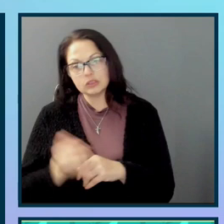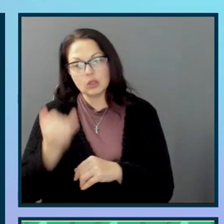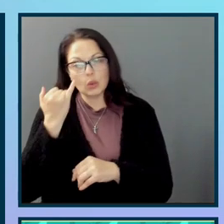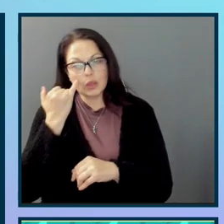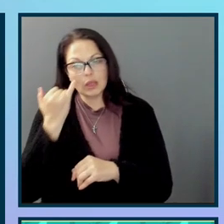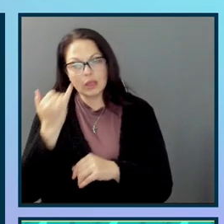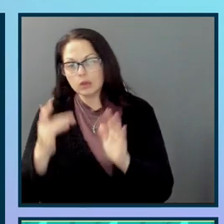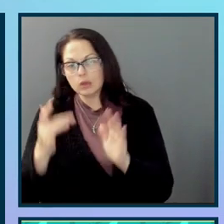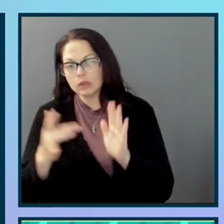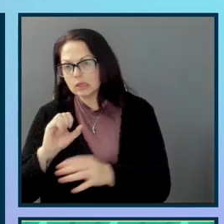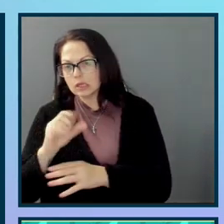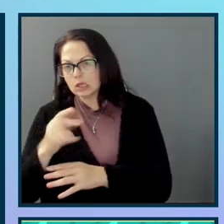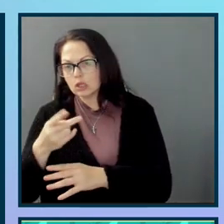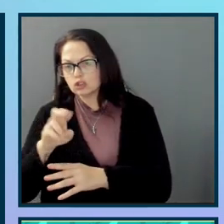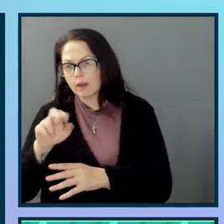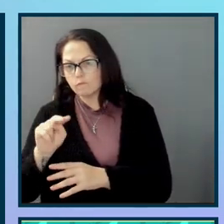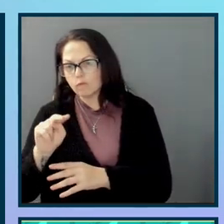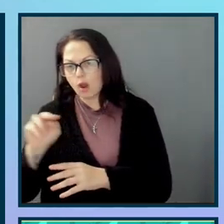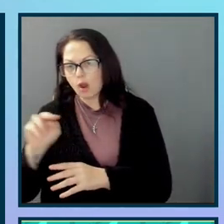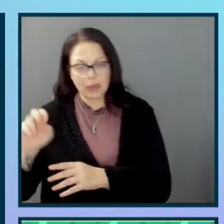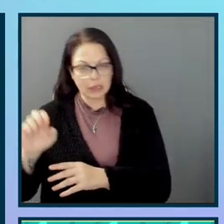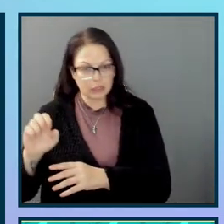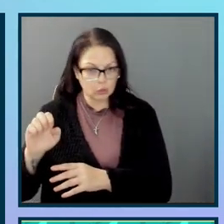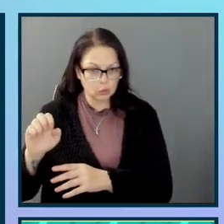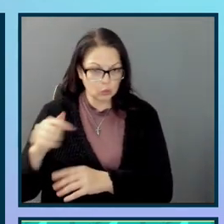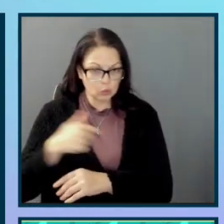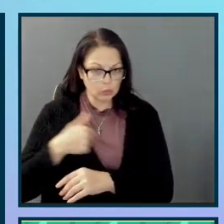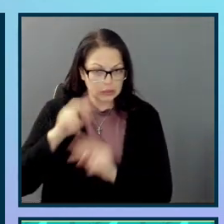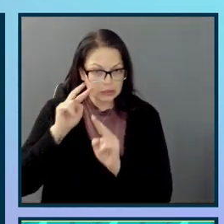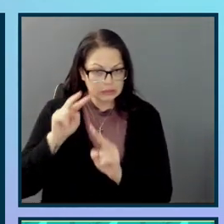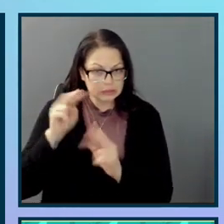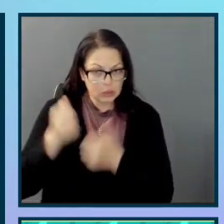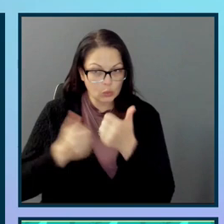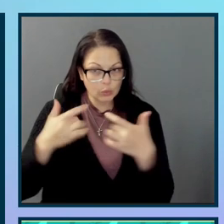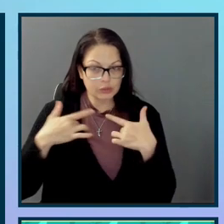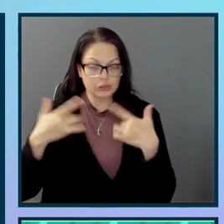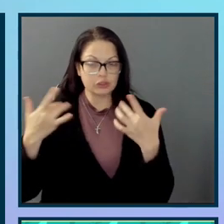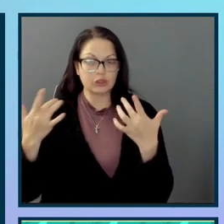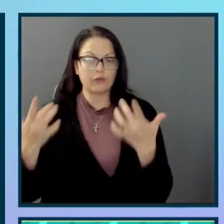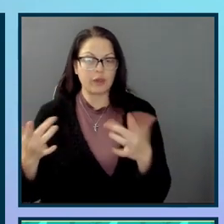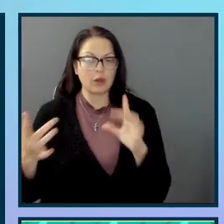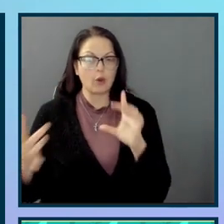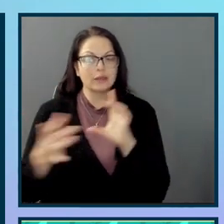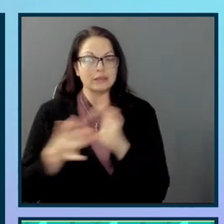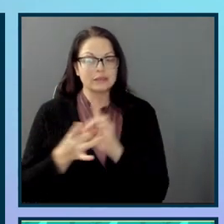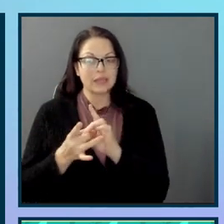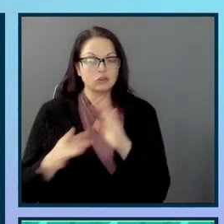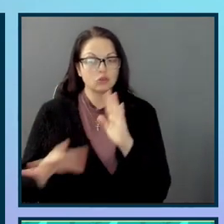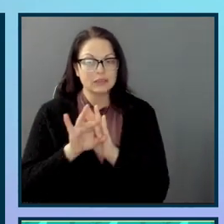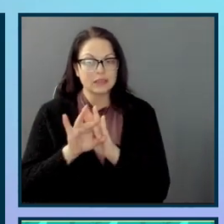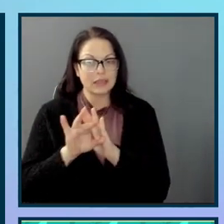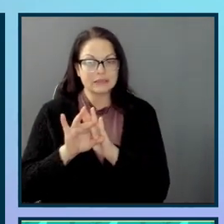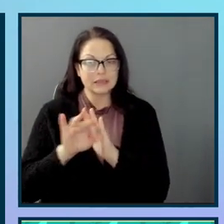next to the tabs, we can find event listeners. So we can see which event listeners are attached to the currently selected element, which is our